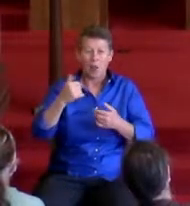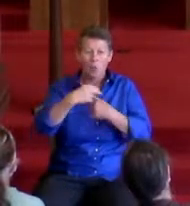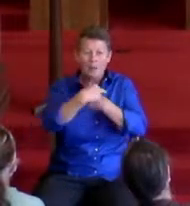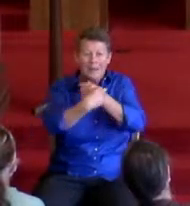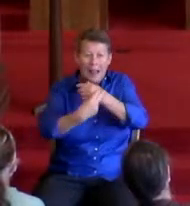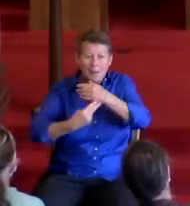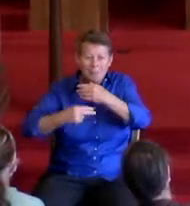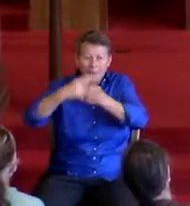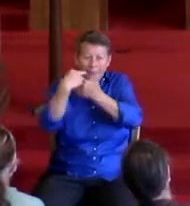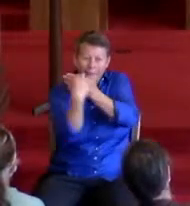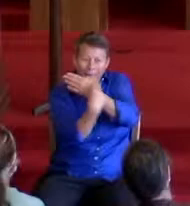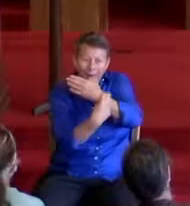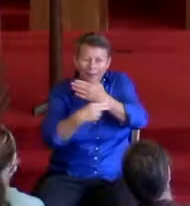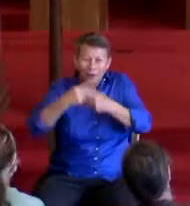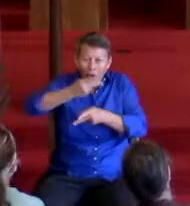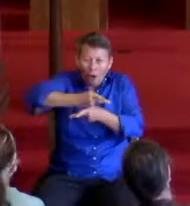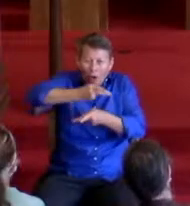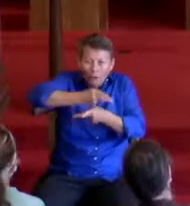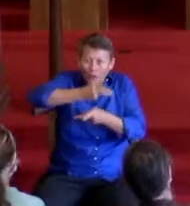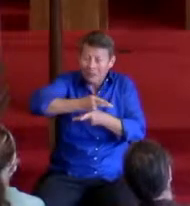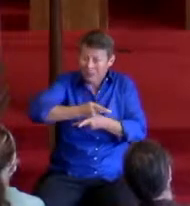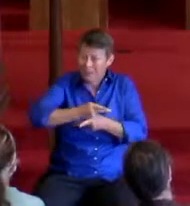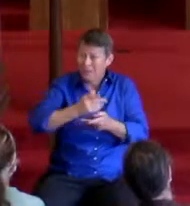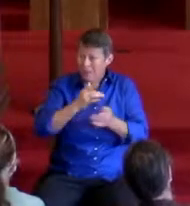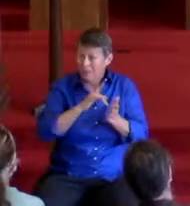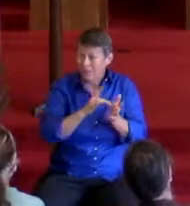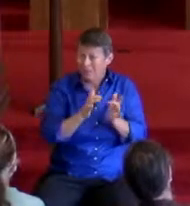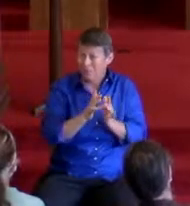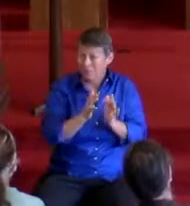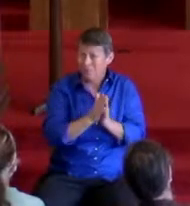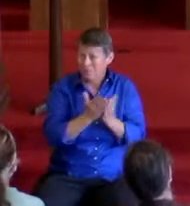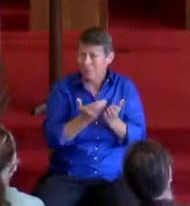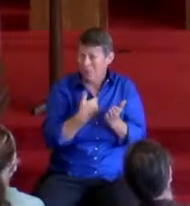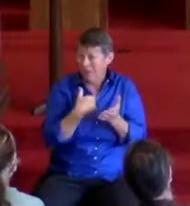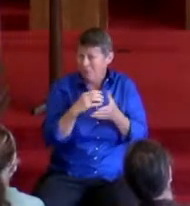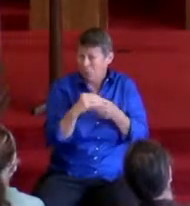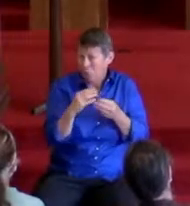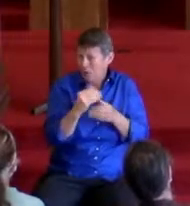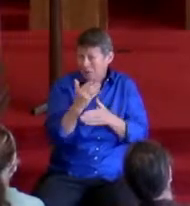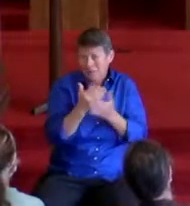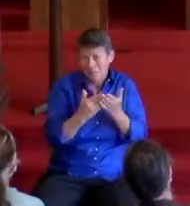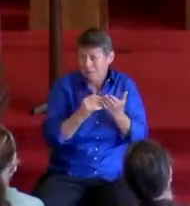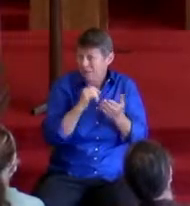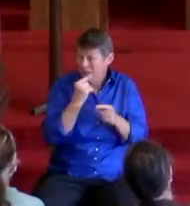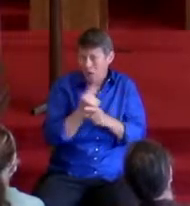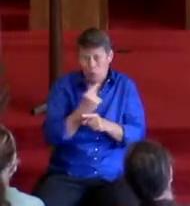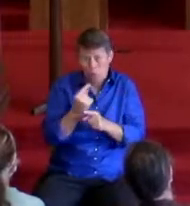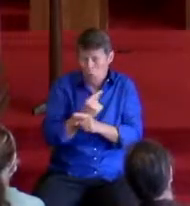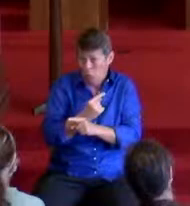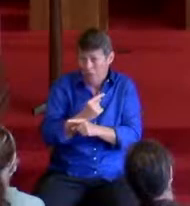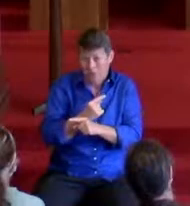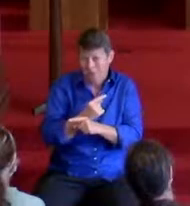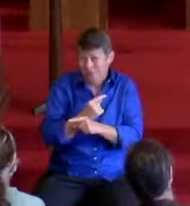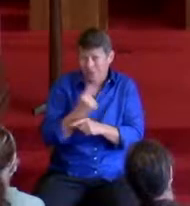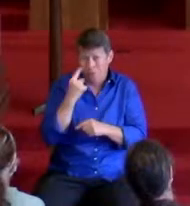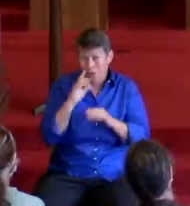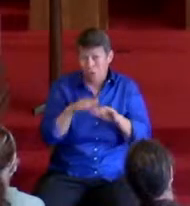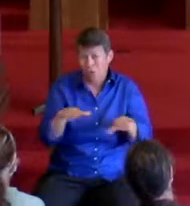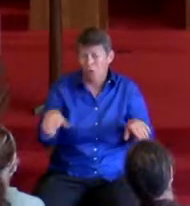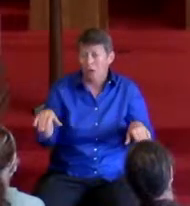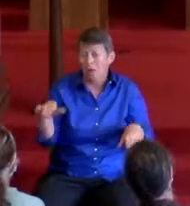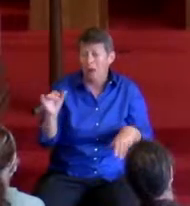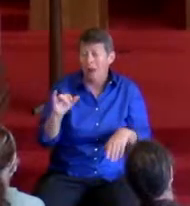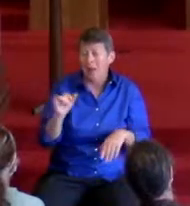includes more than a few stories that are inappropriate for children, like Ruth uncovering Boaz's